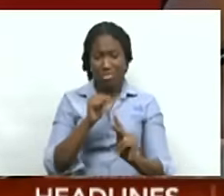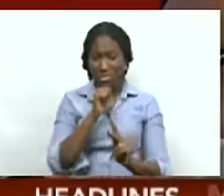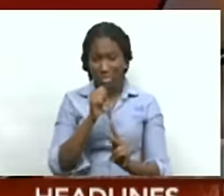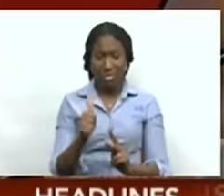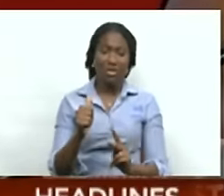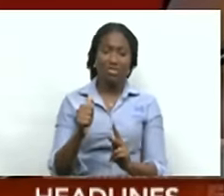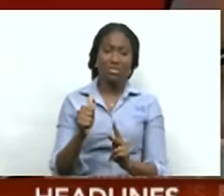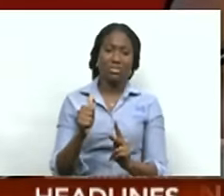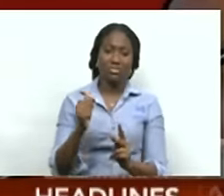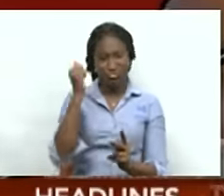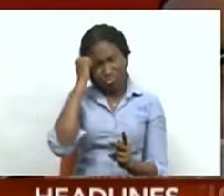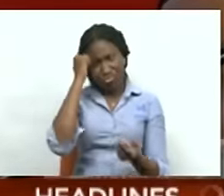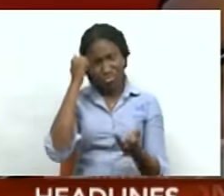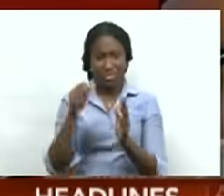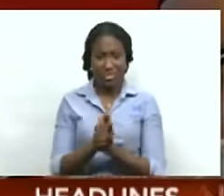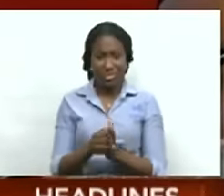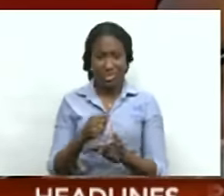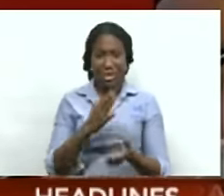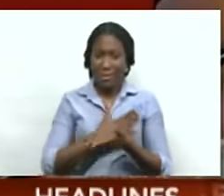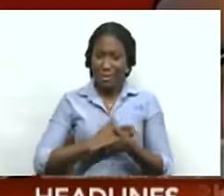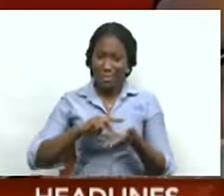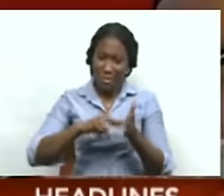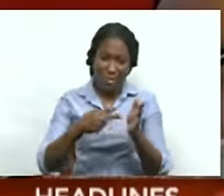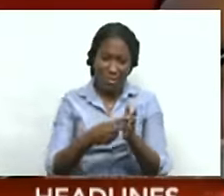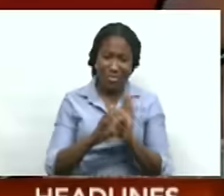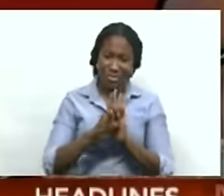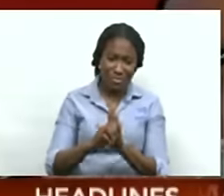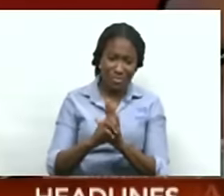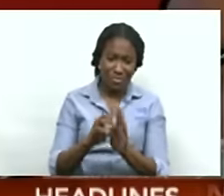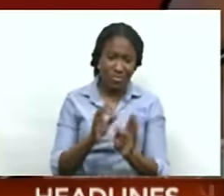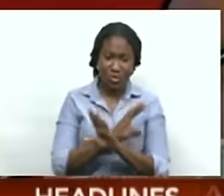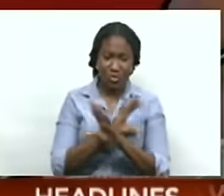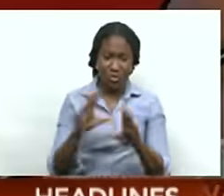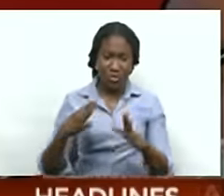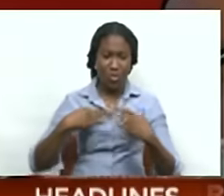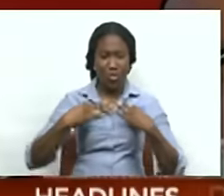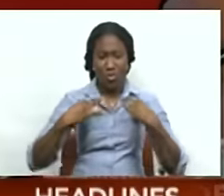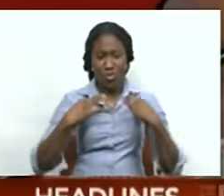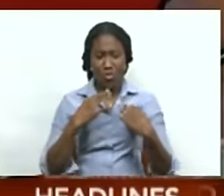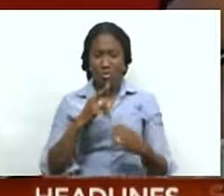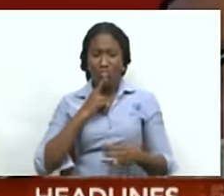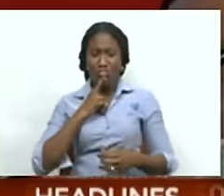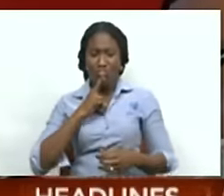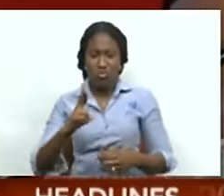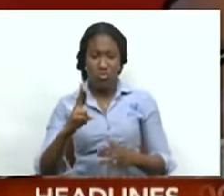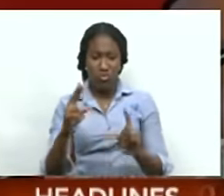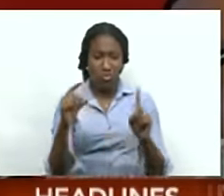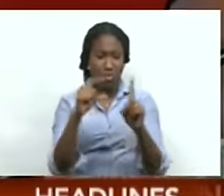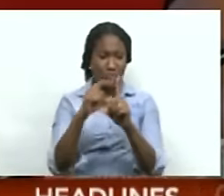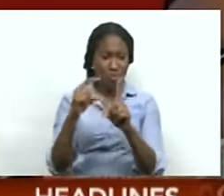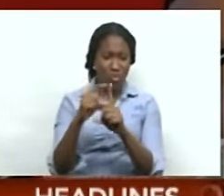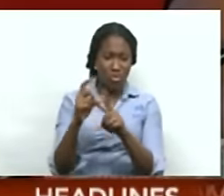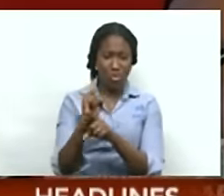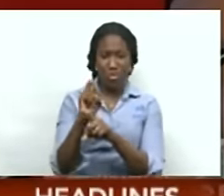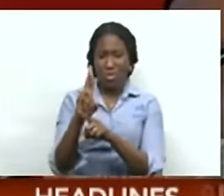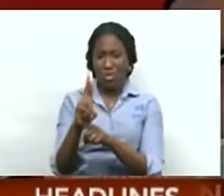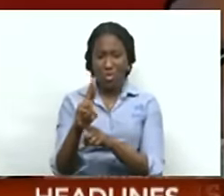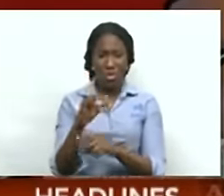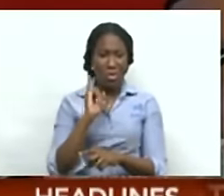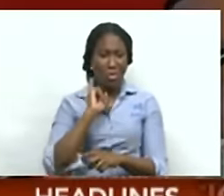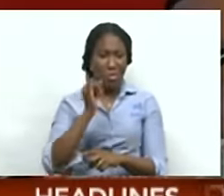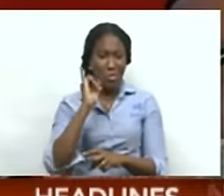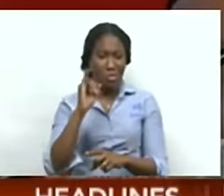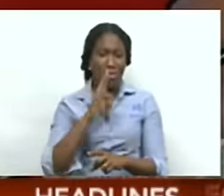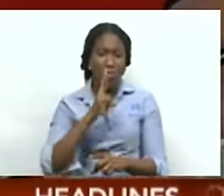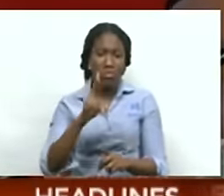to not have vulgar displays of in respect of your clothing or in respect